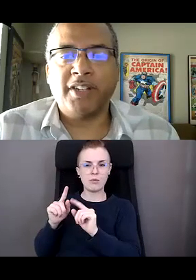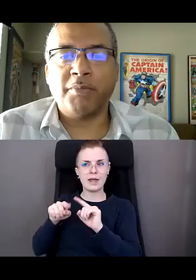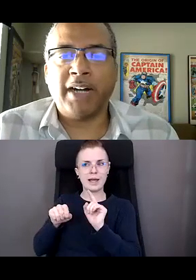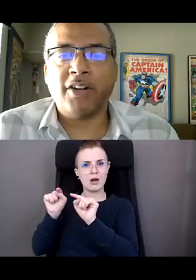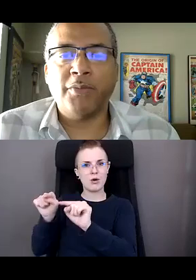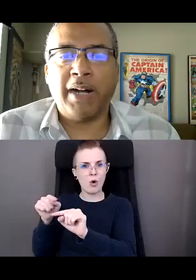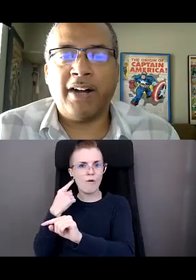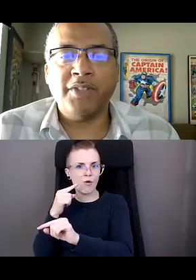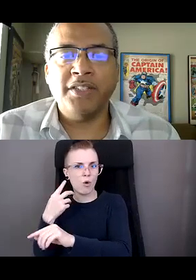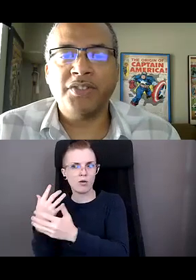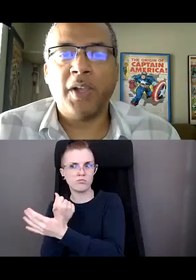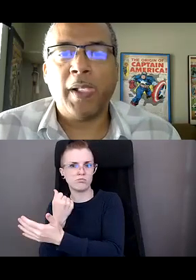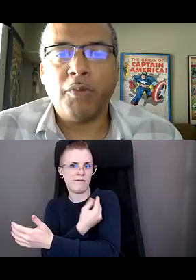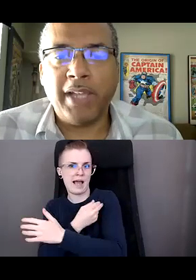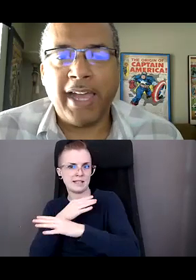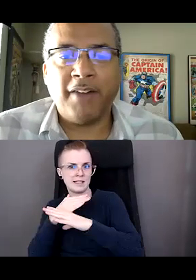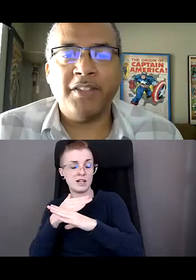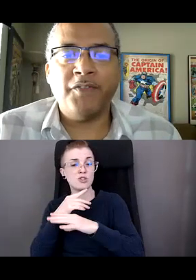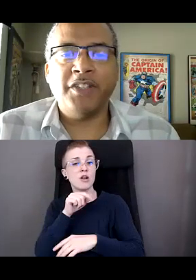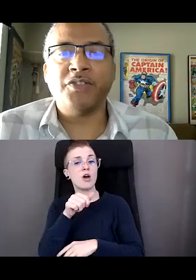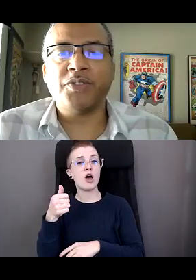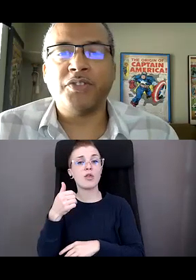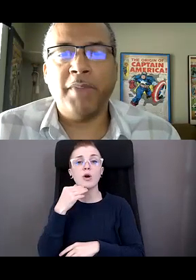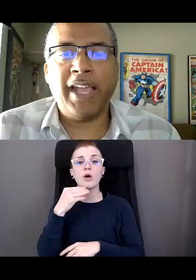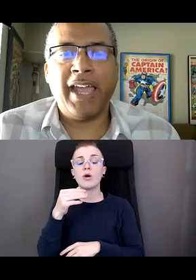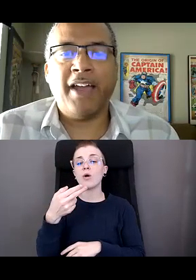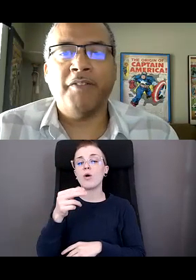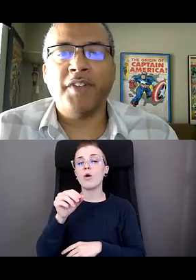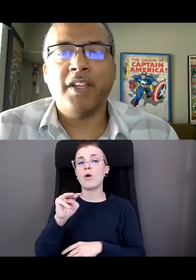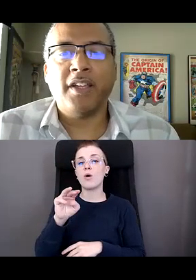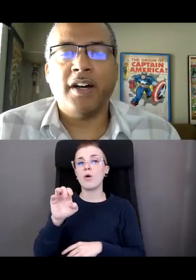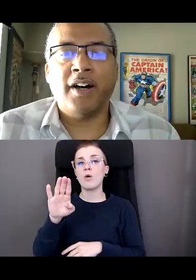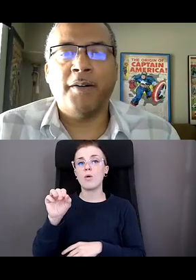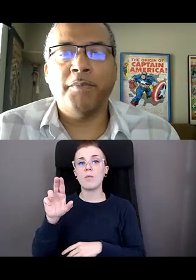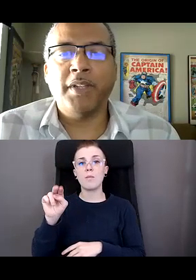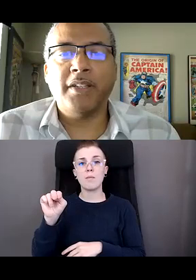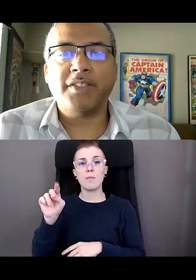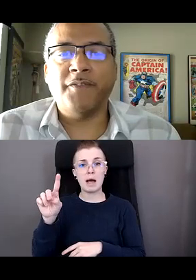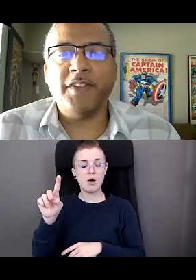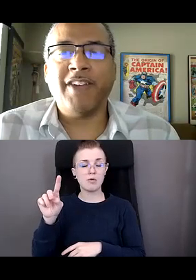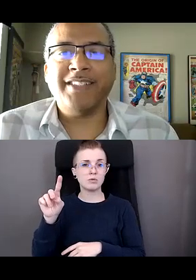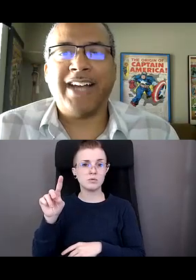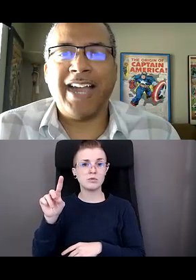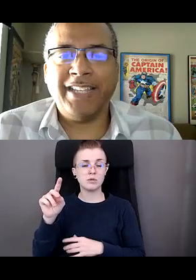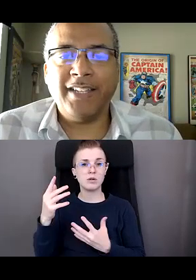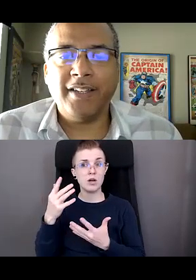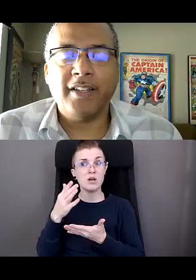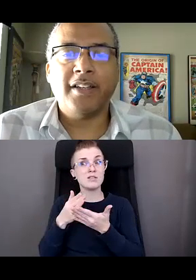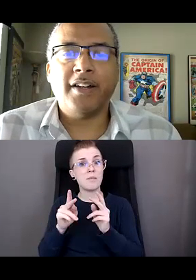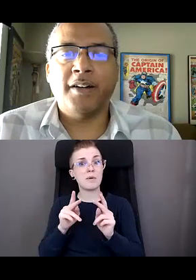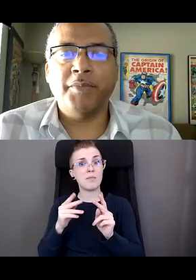when they were talking about homebound is we have individuals who may have severe